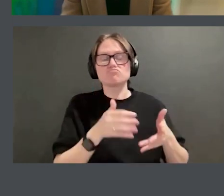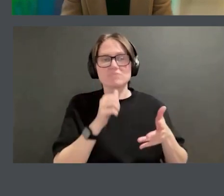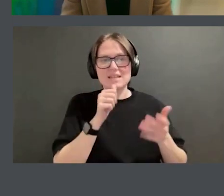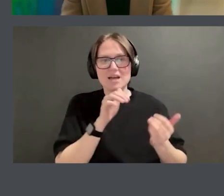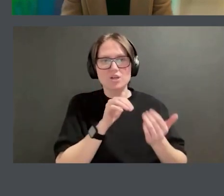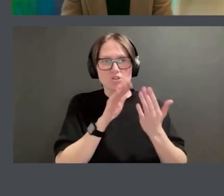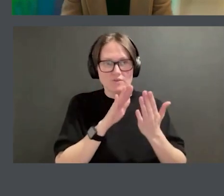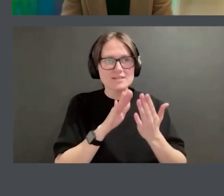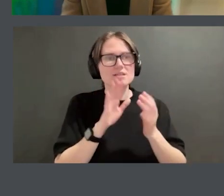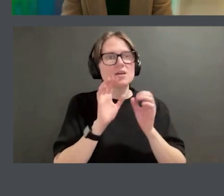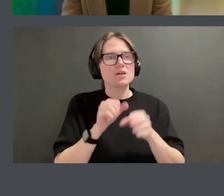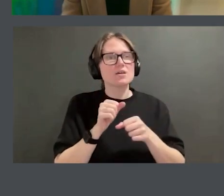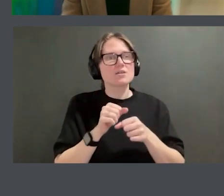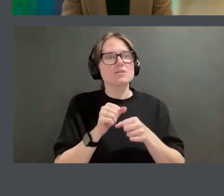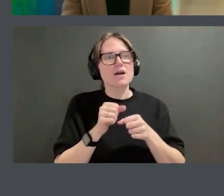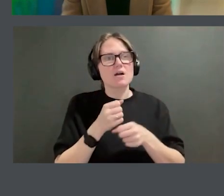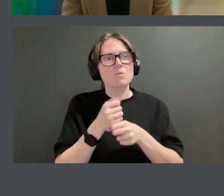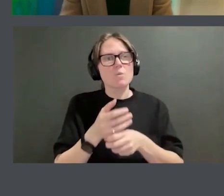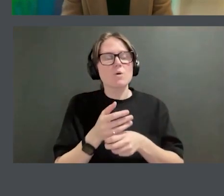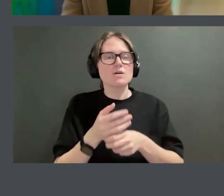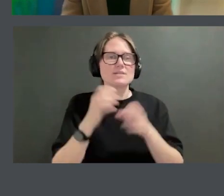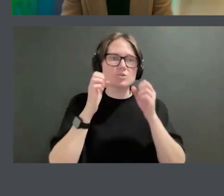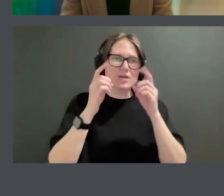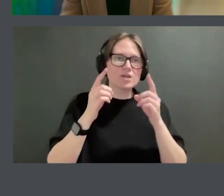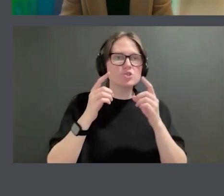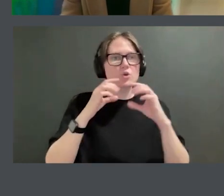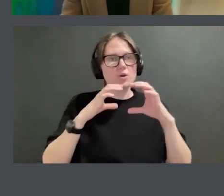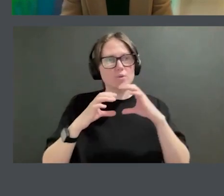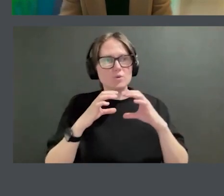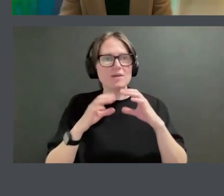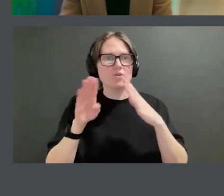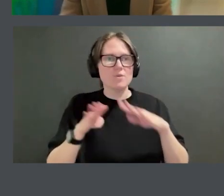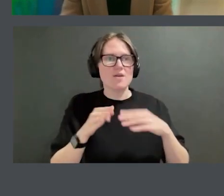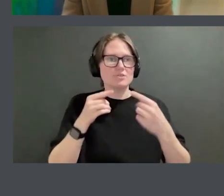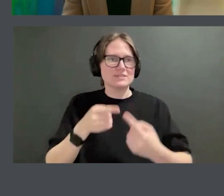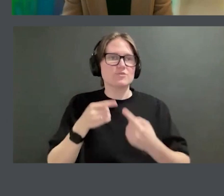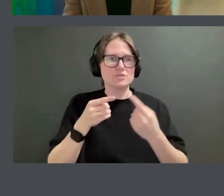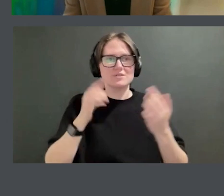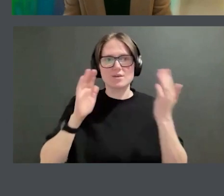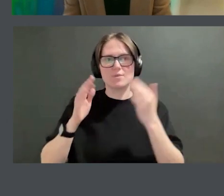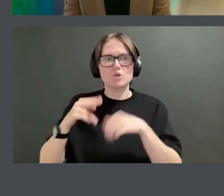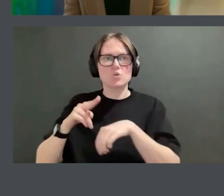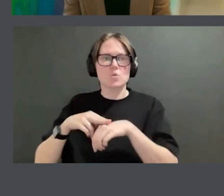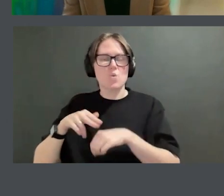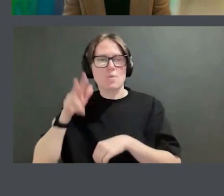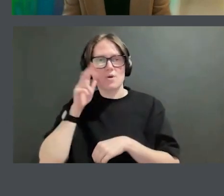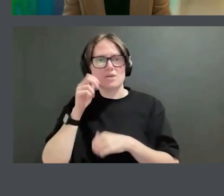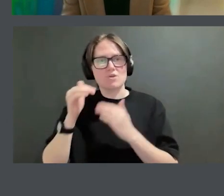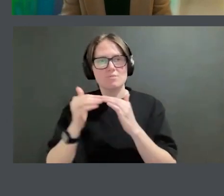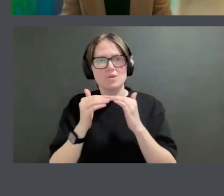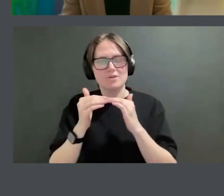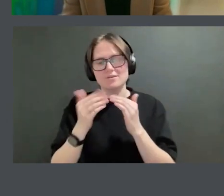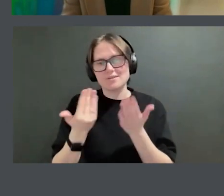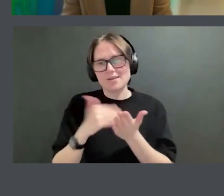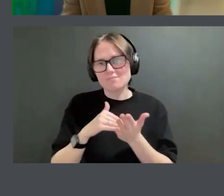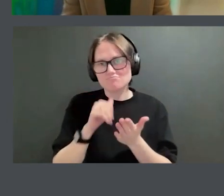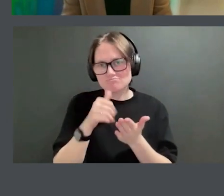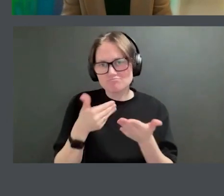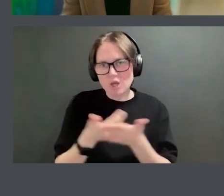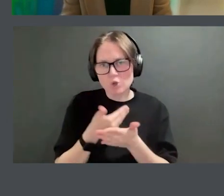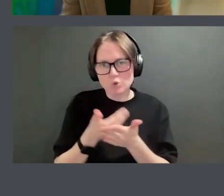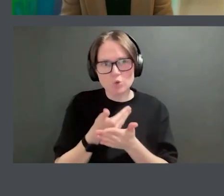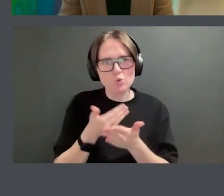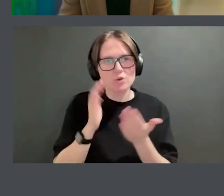lead to educational, communicative, and behavioral difficulties compared to normal hearing peers. Again, not anything that is new based on